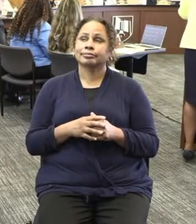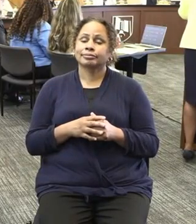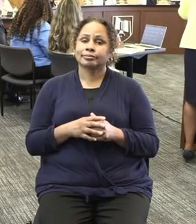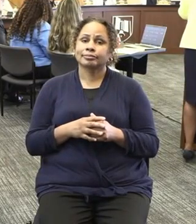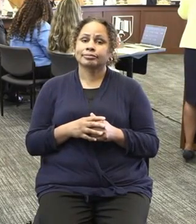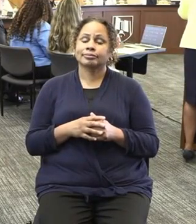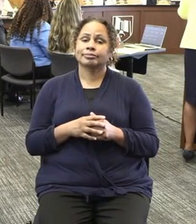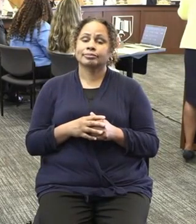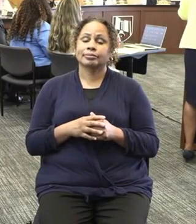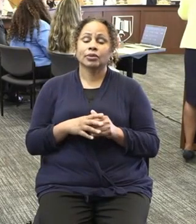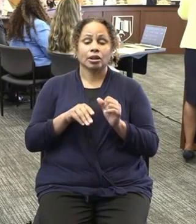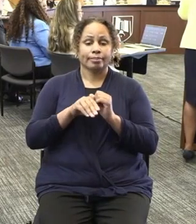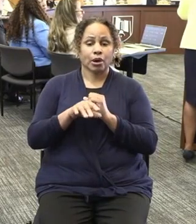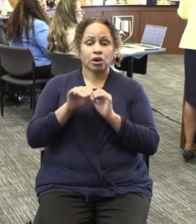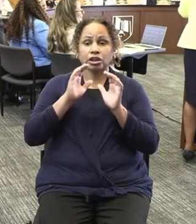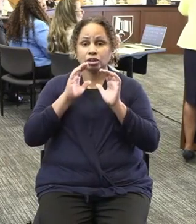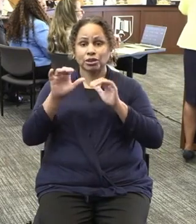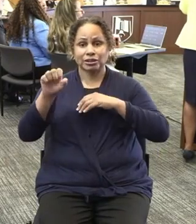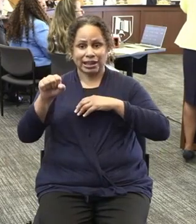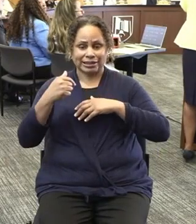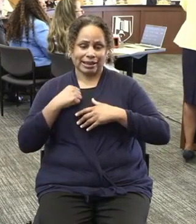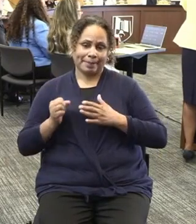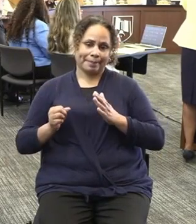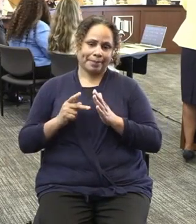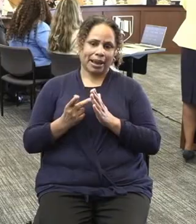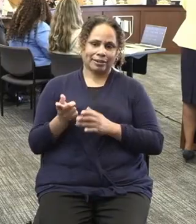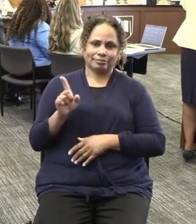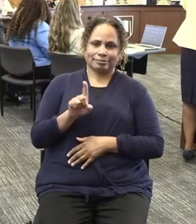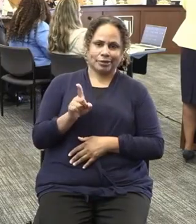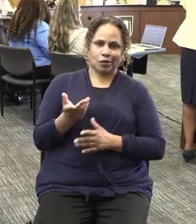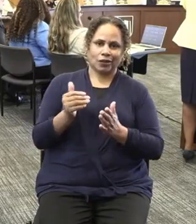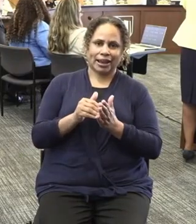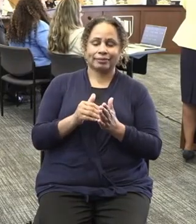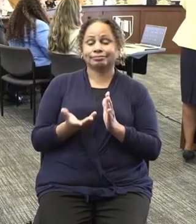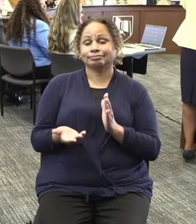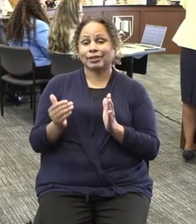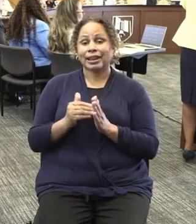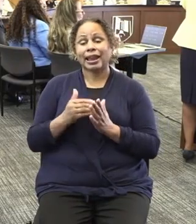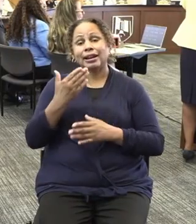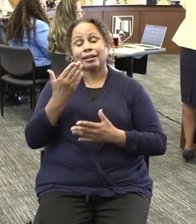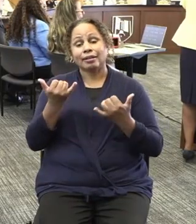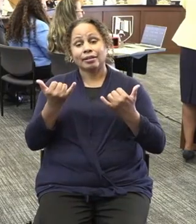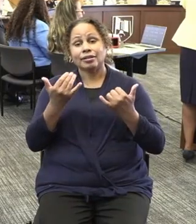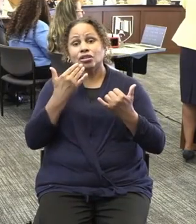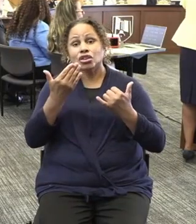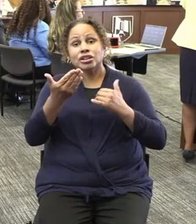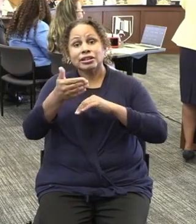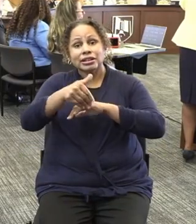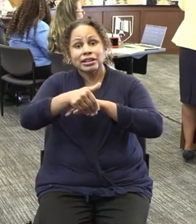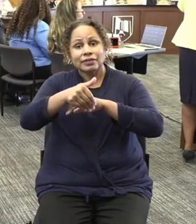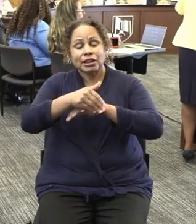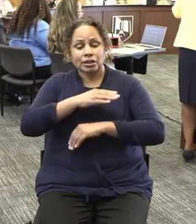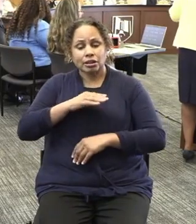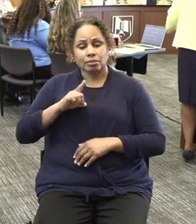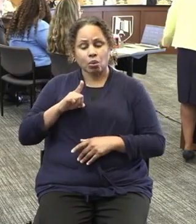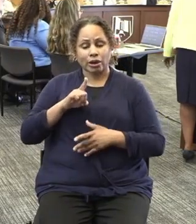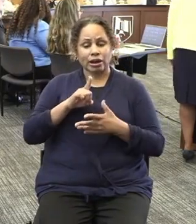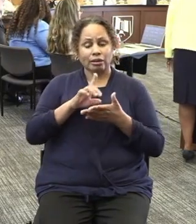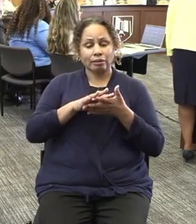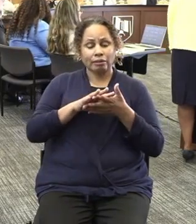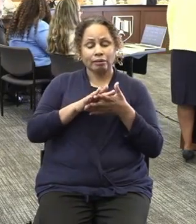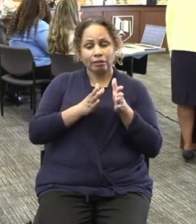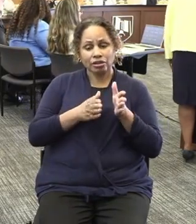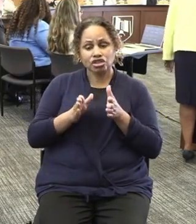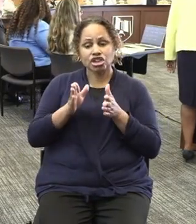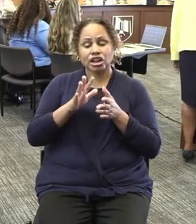Marketing communication report? Yes, I'm back here again. So again, this evening, the board agenda includes several items